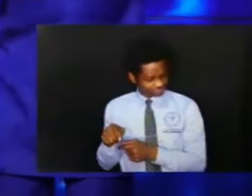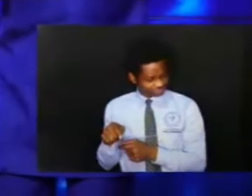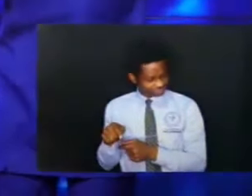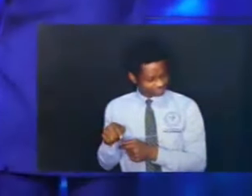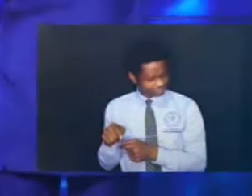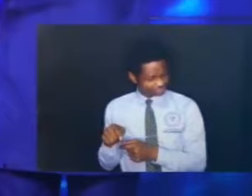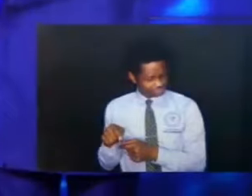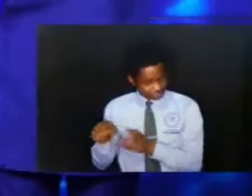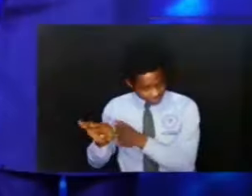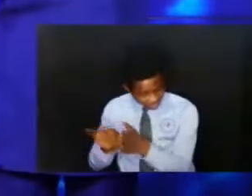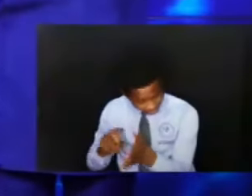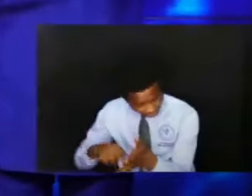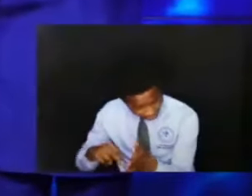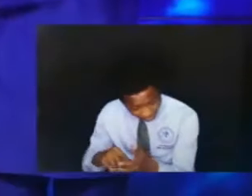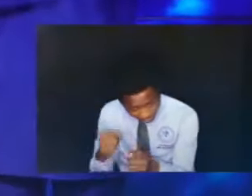Now